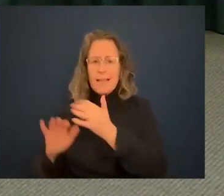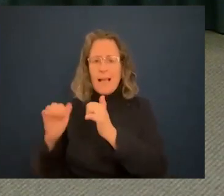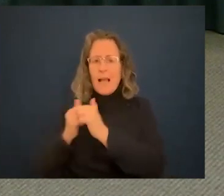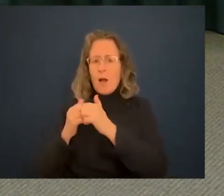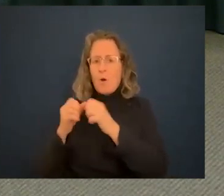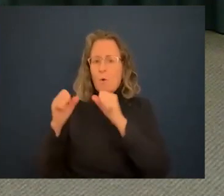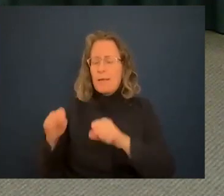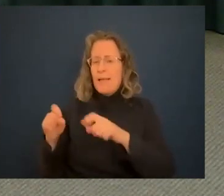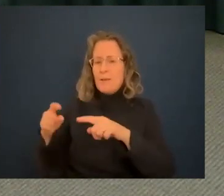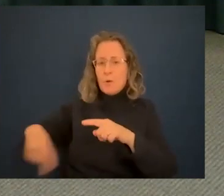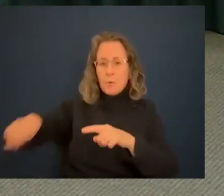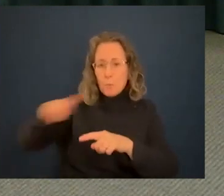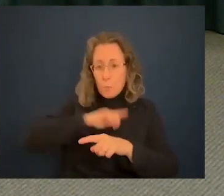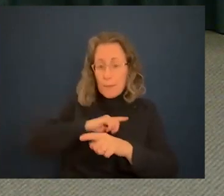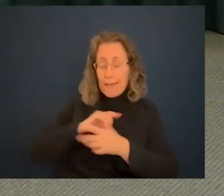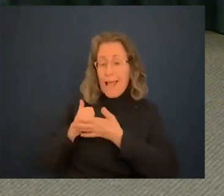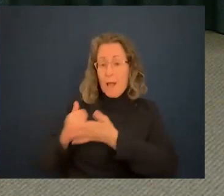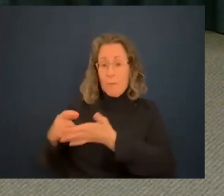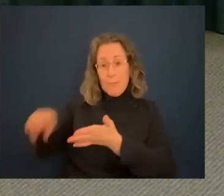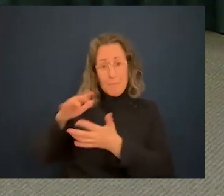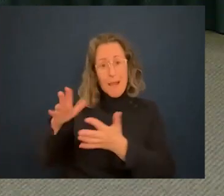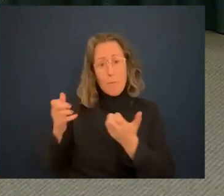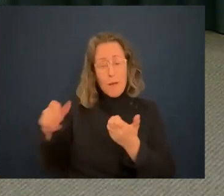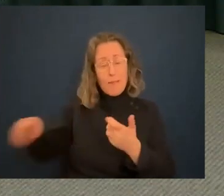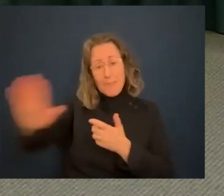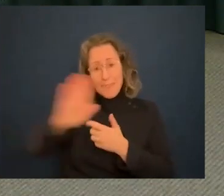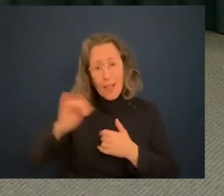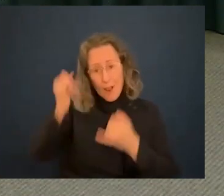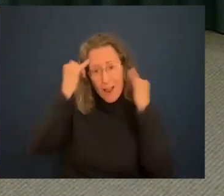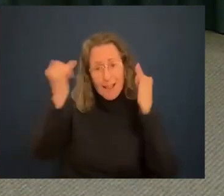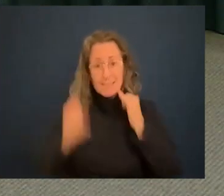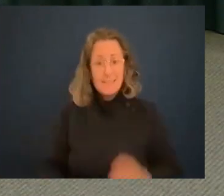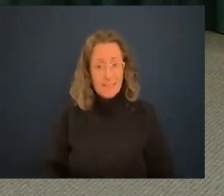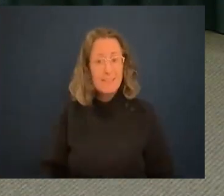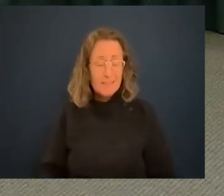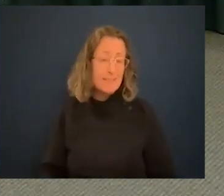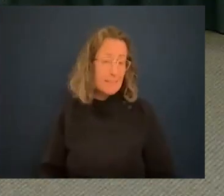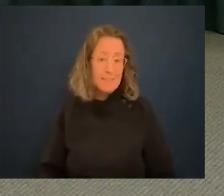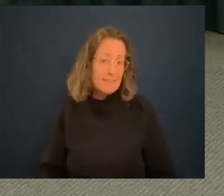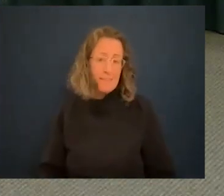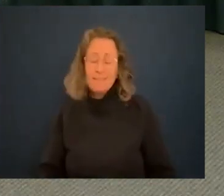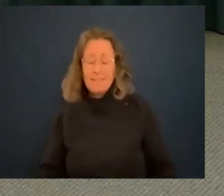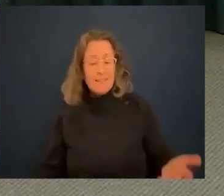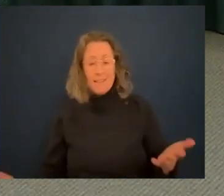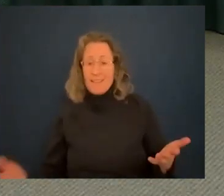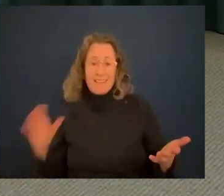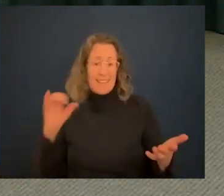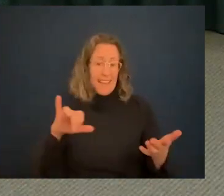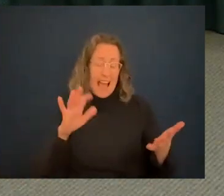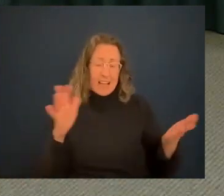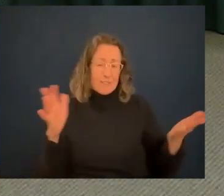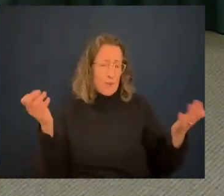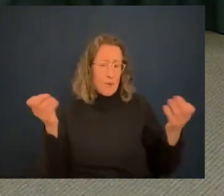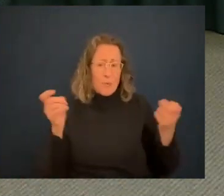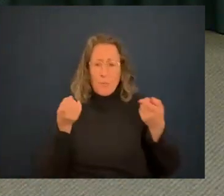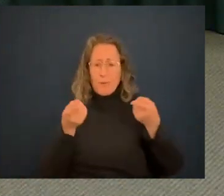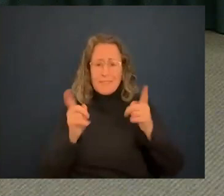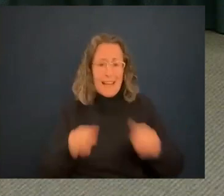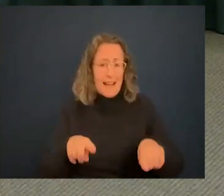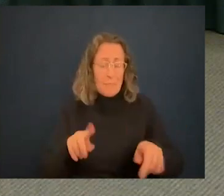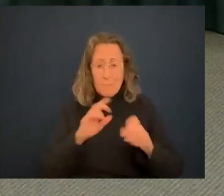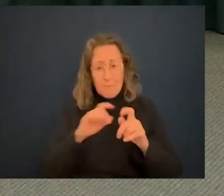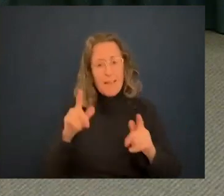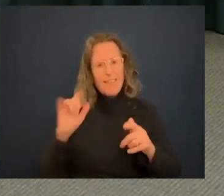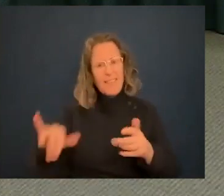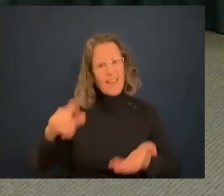so they're uh they don't offend so that's all that's out there I don't know if it's happened I don't know if it will happen but I just